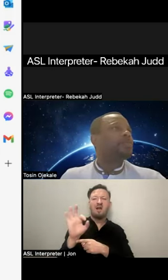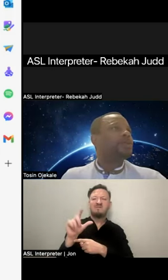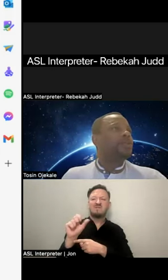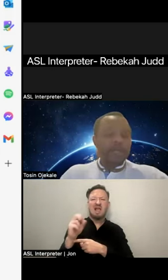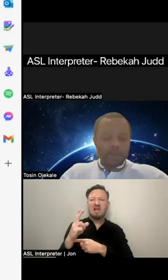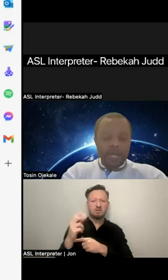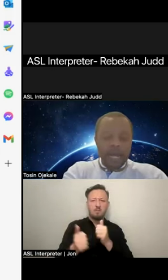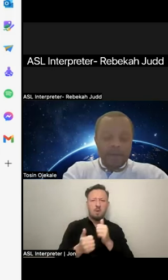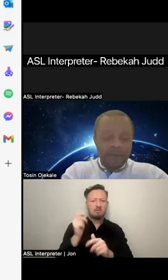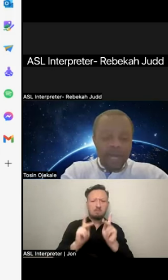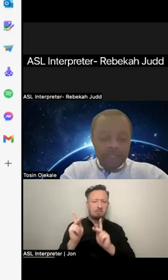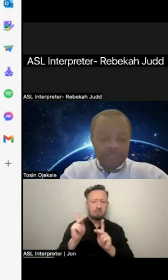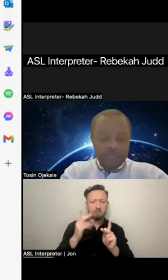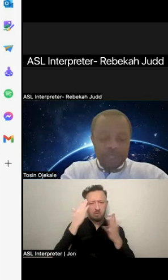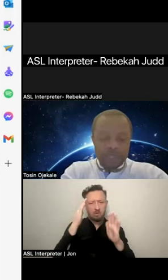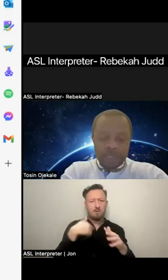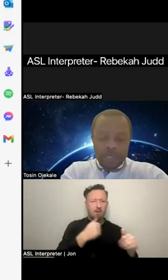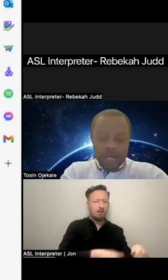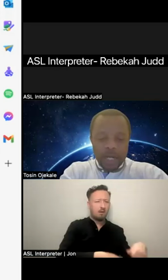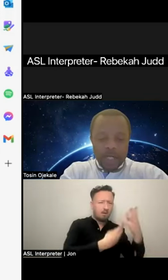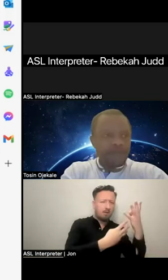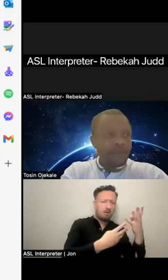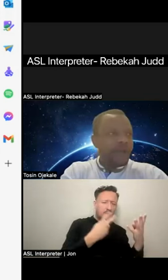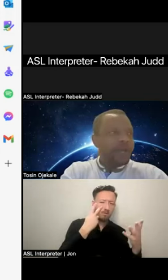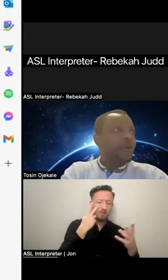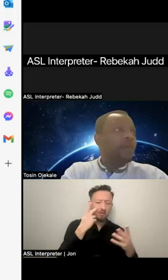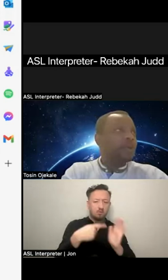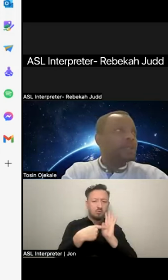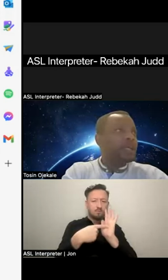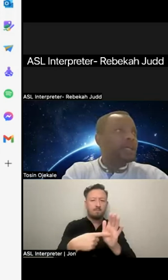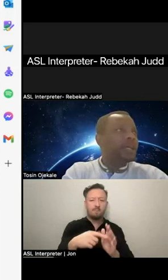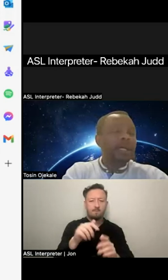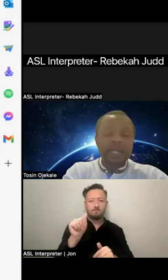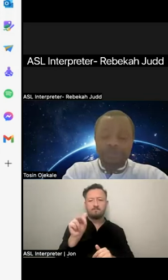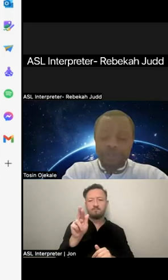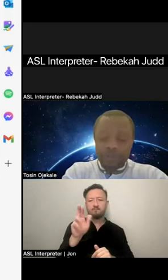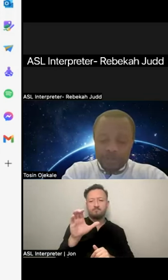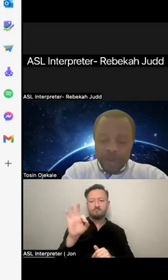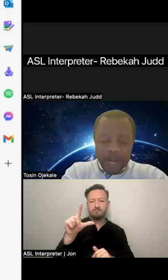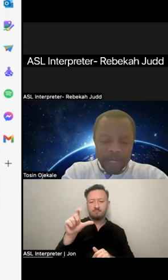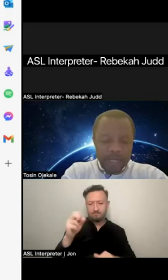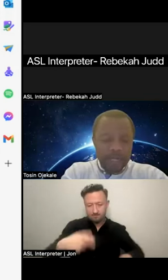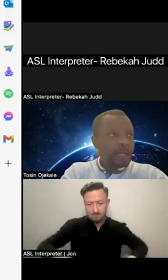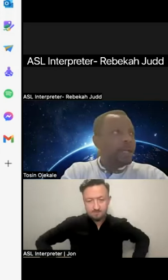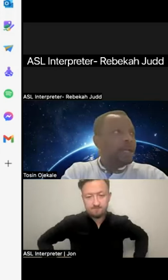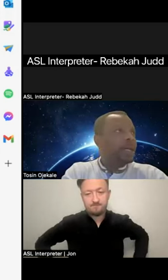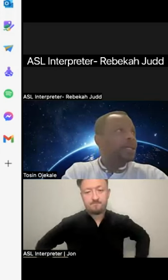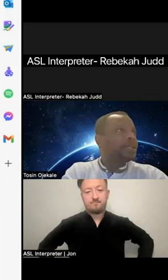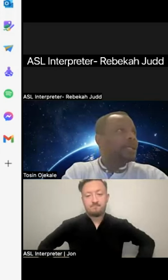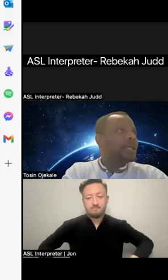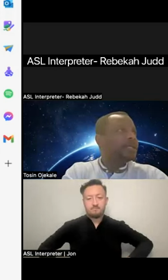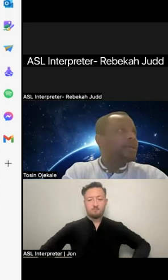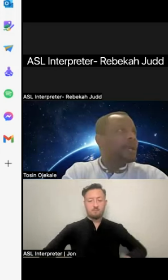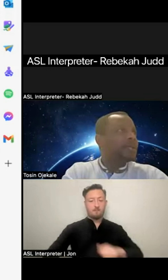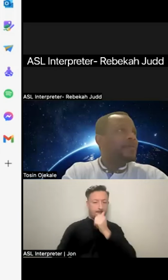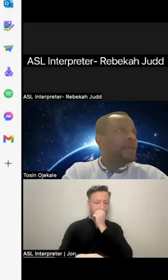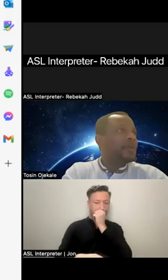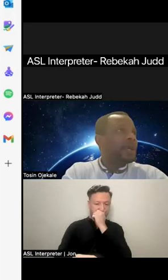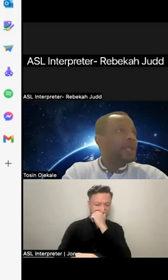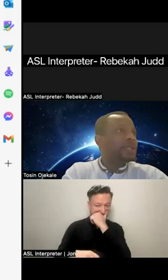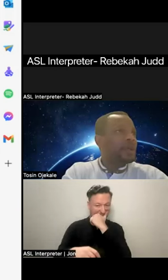pull up something on arc flash. It's a very common electrical spark in